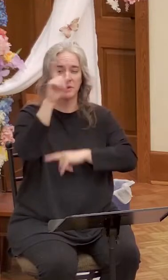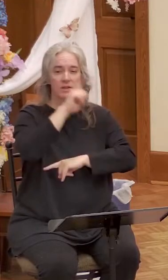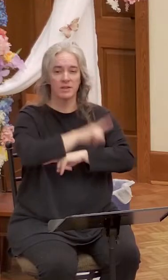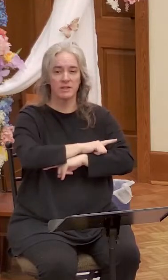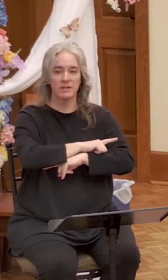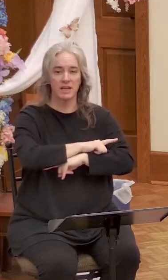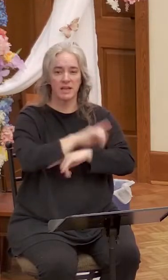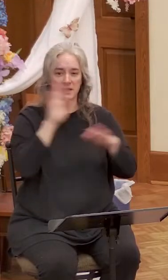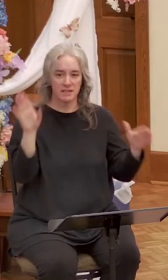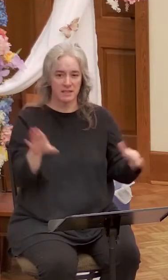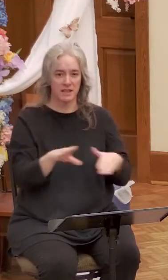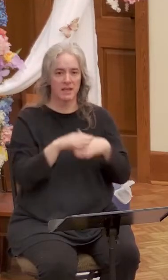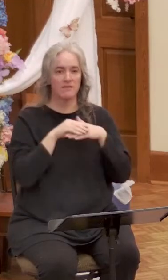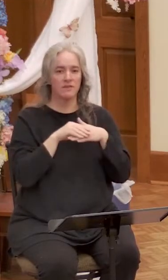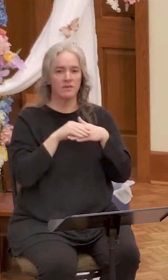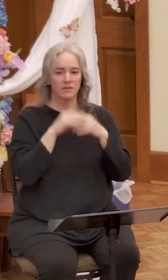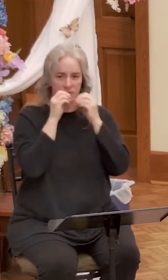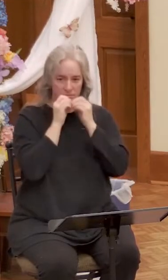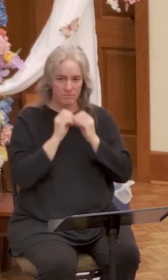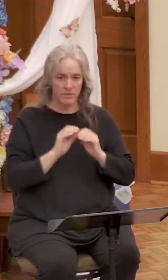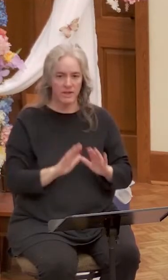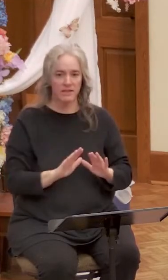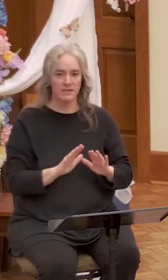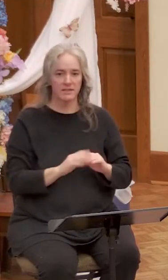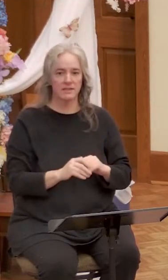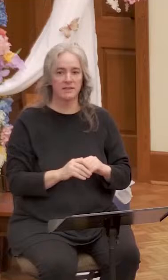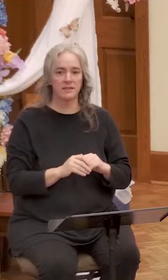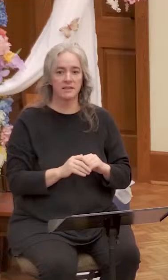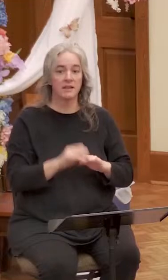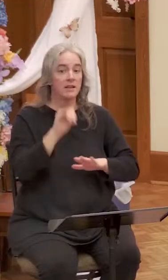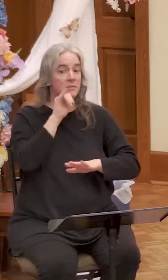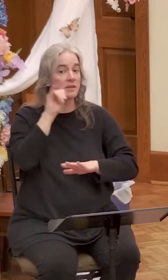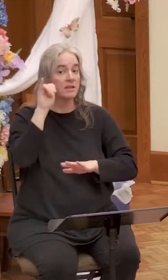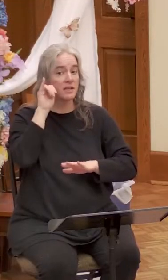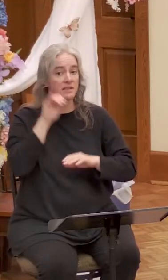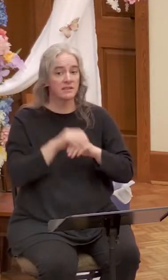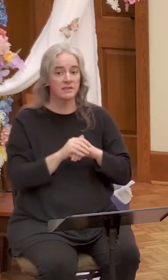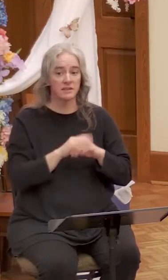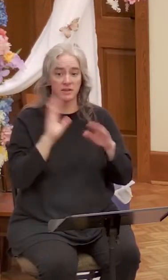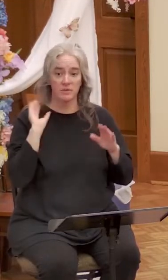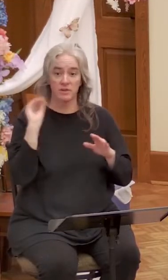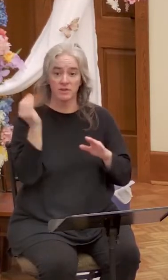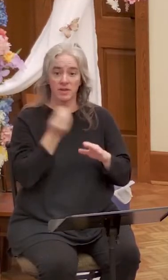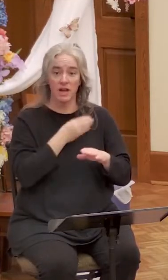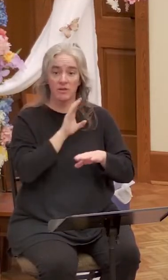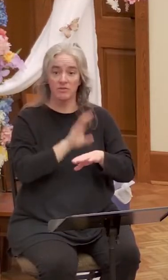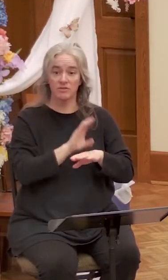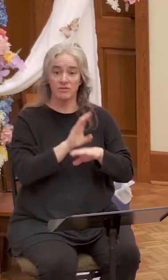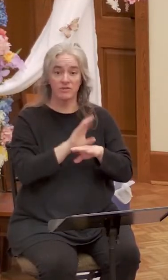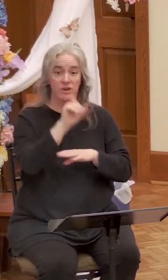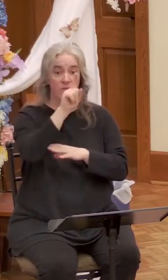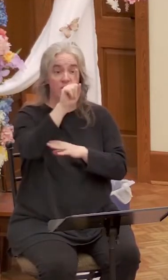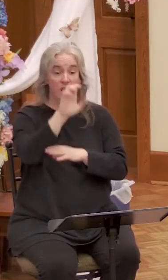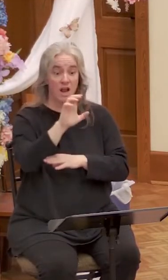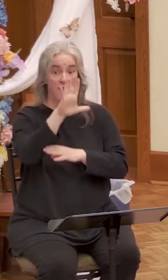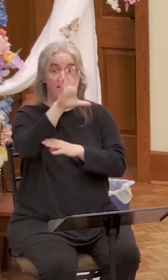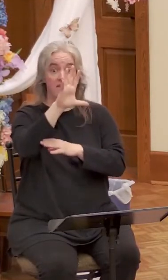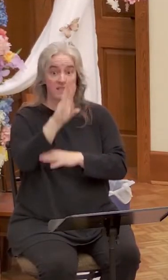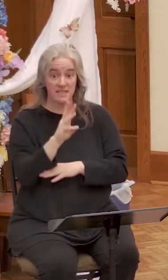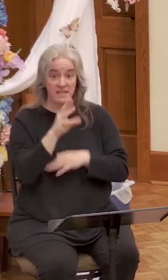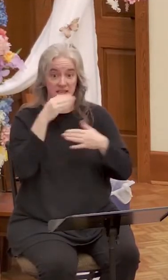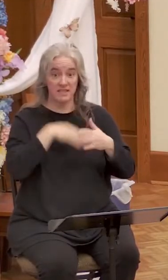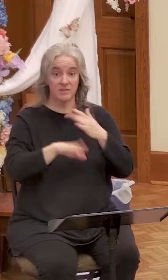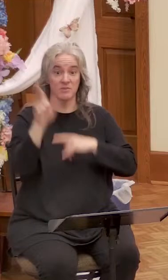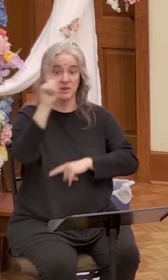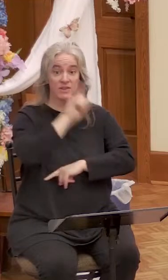anniversary with a blessing. But yesterday was our church's 156th birthday, and so I